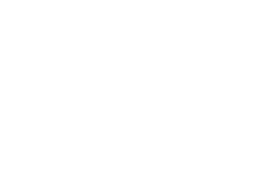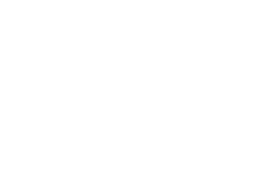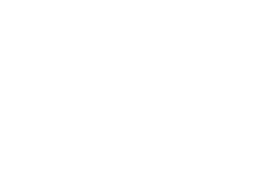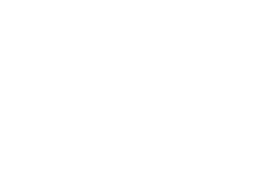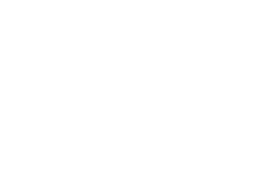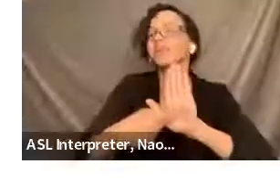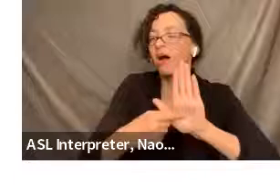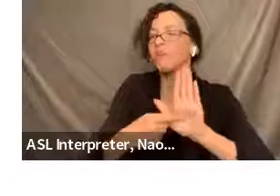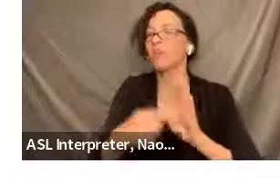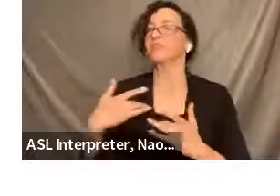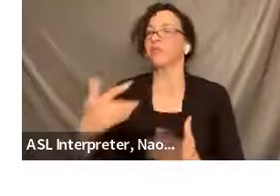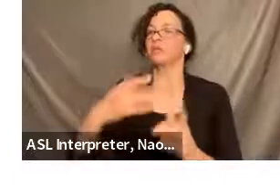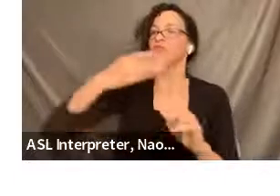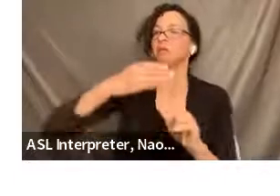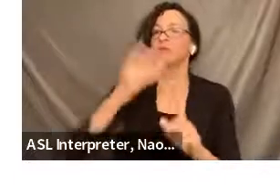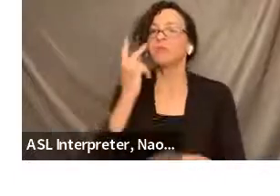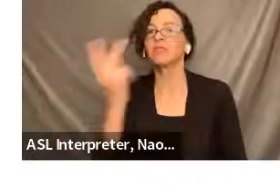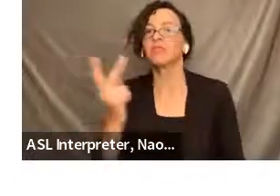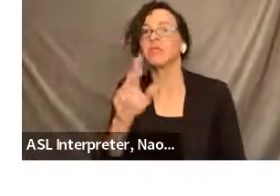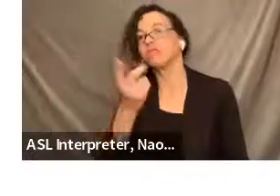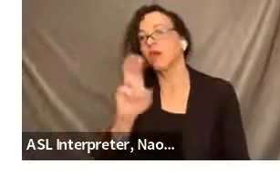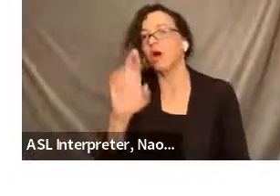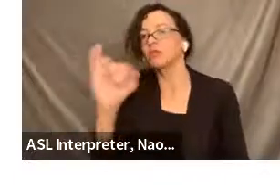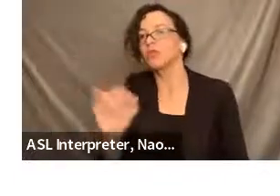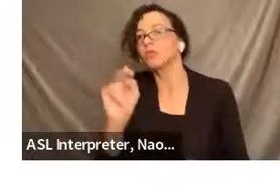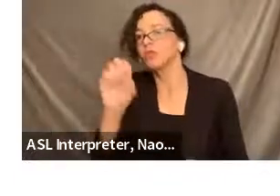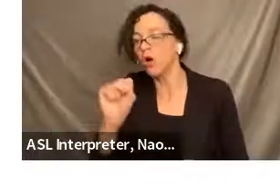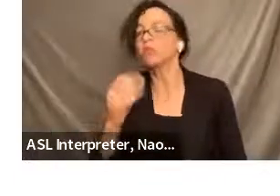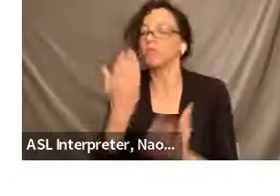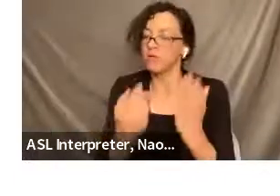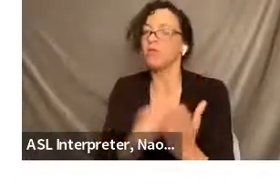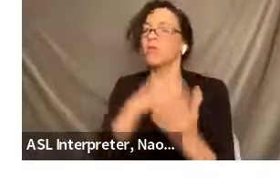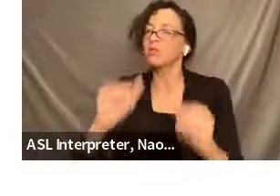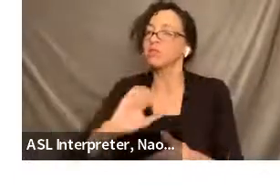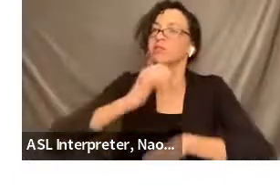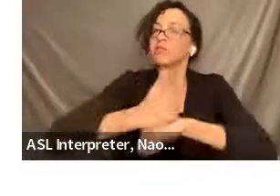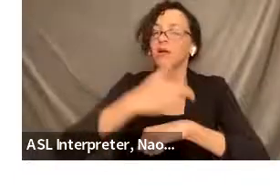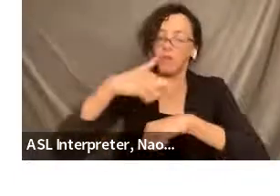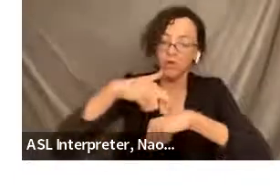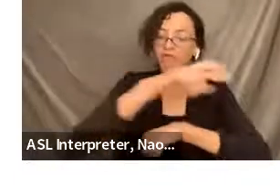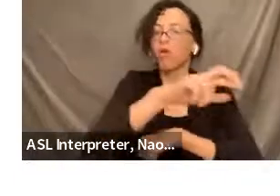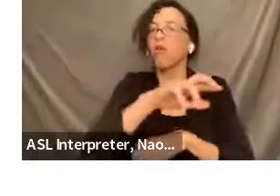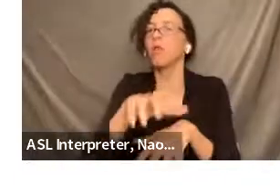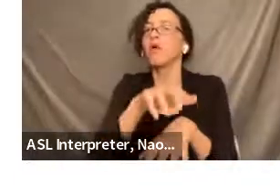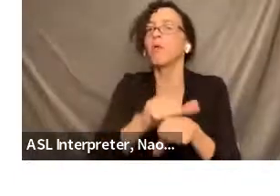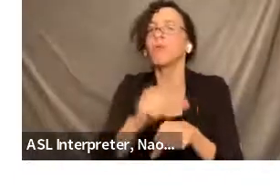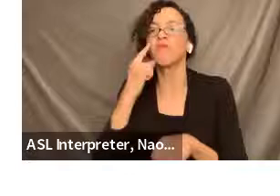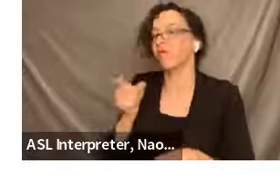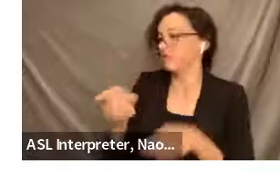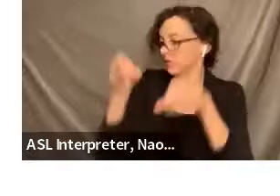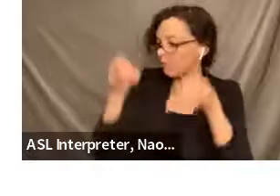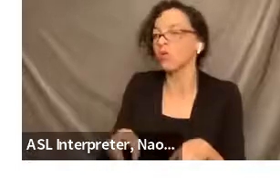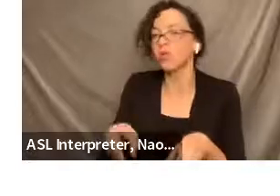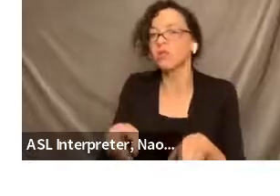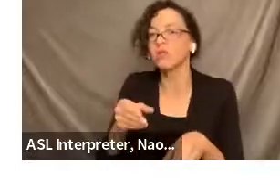And so we can set up a referral and perhaps an appointment for that person to see somebody who knows her and